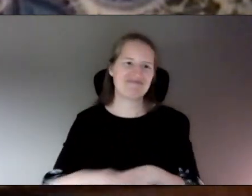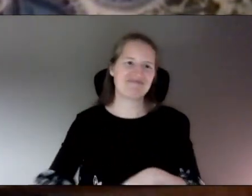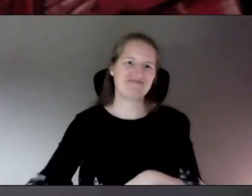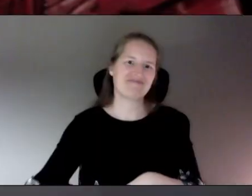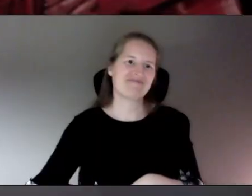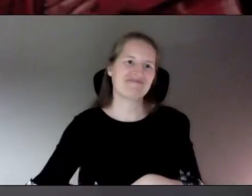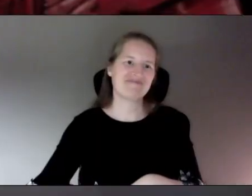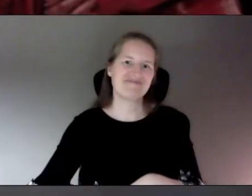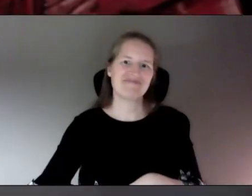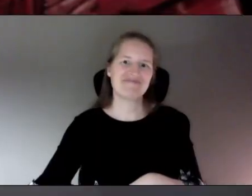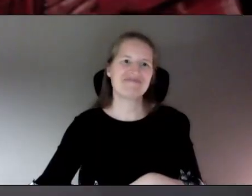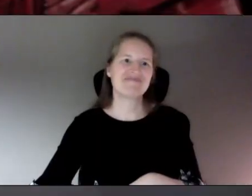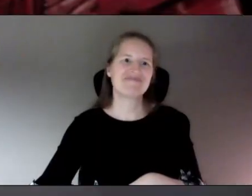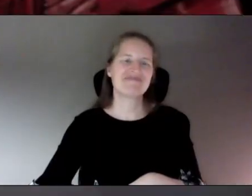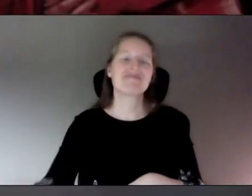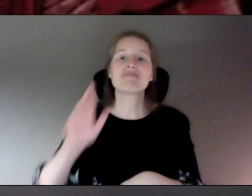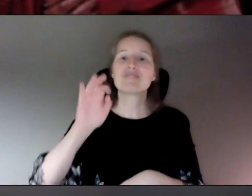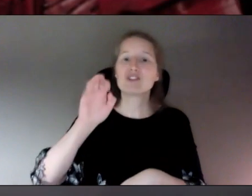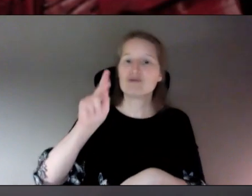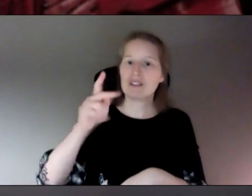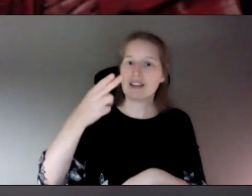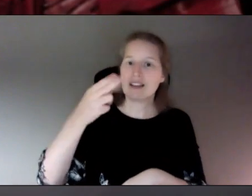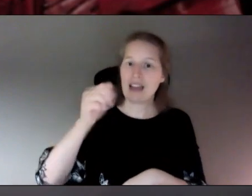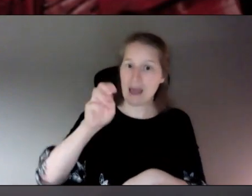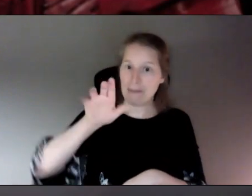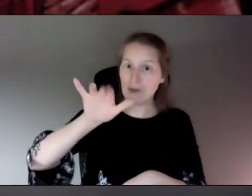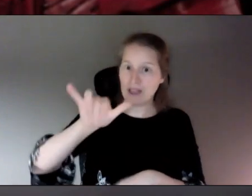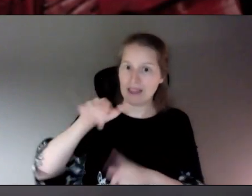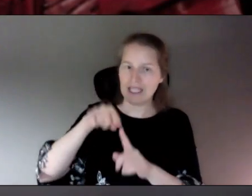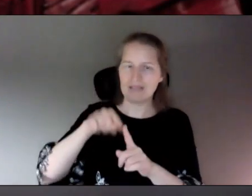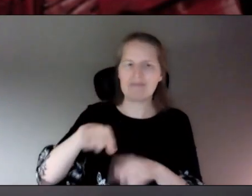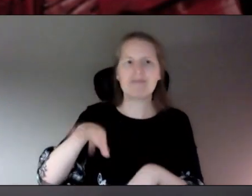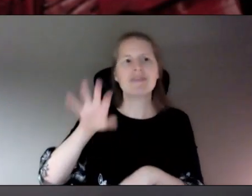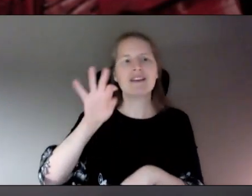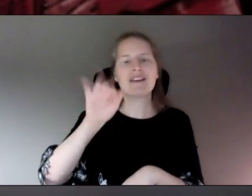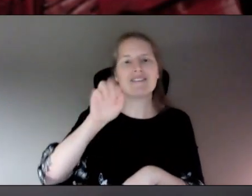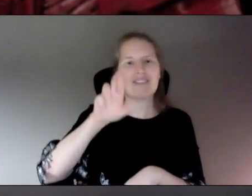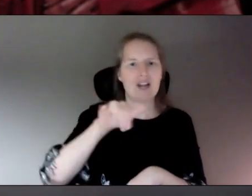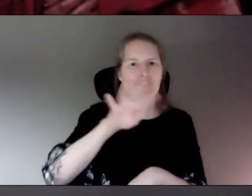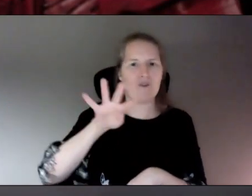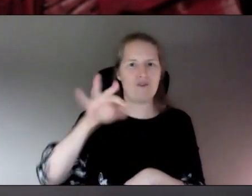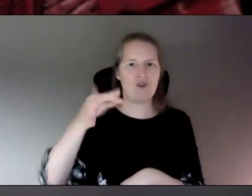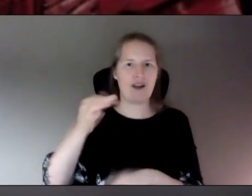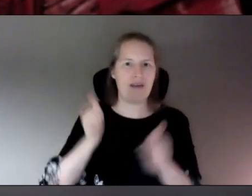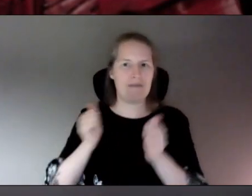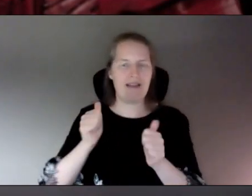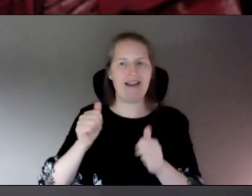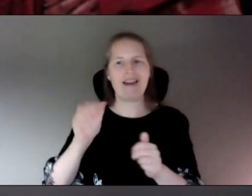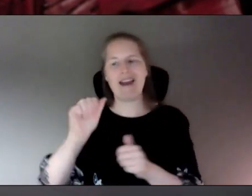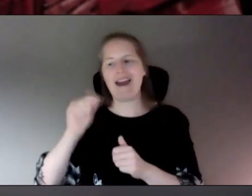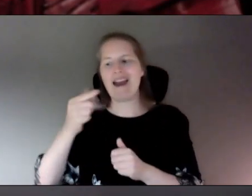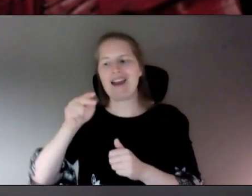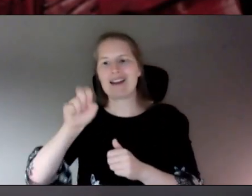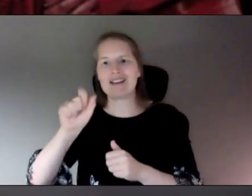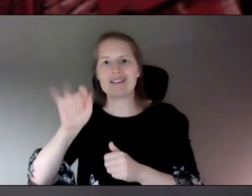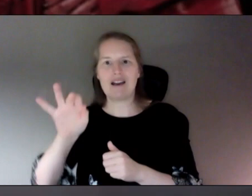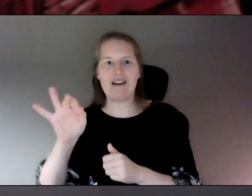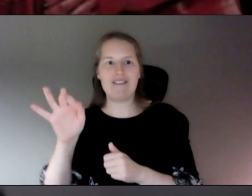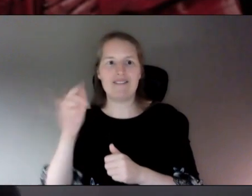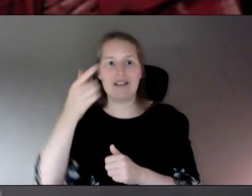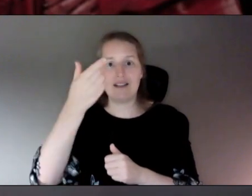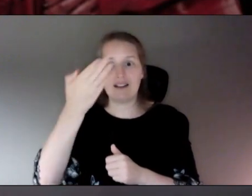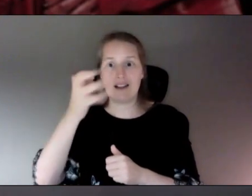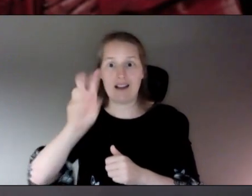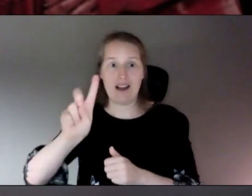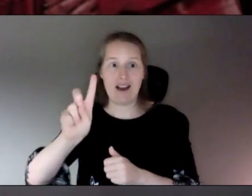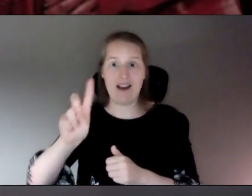For Rick Hammerly's nominated work on Factory 449's Agnes of God, friend and cast member Felicia Curry had this to say.